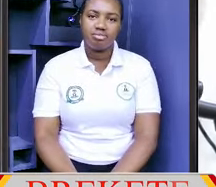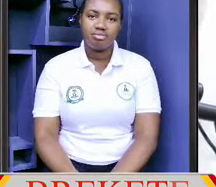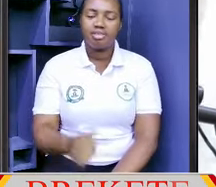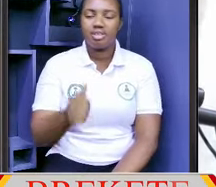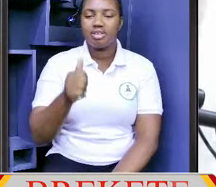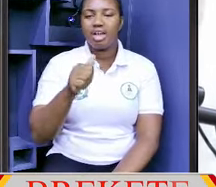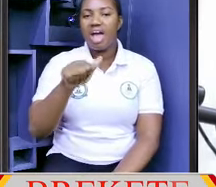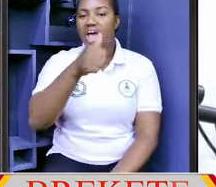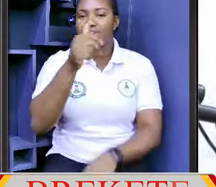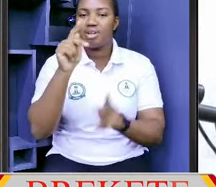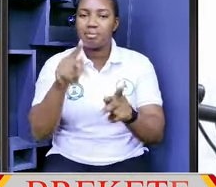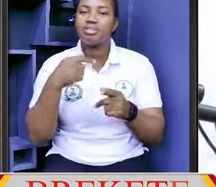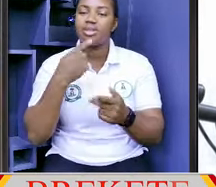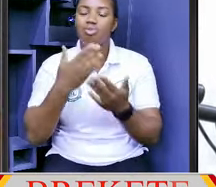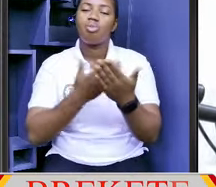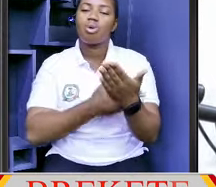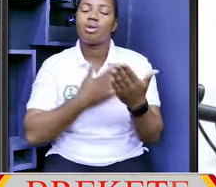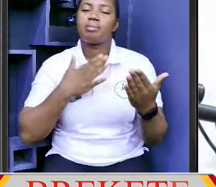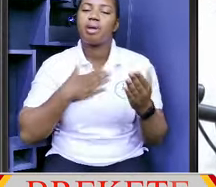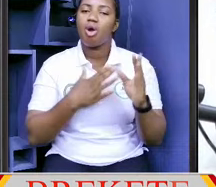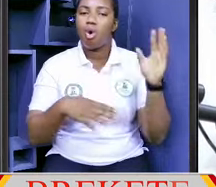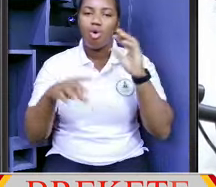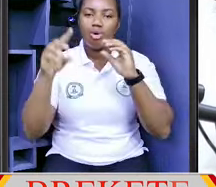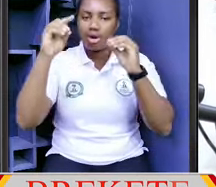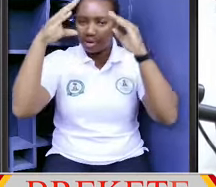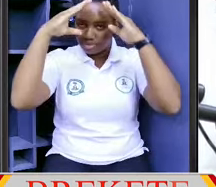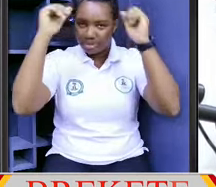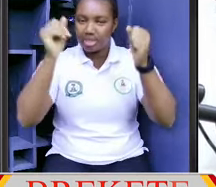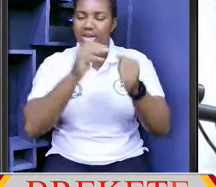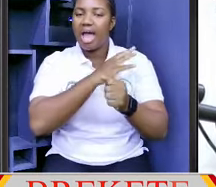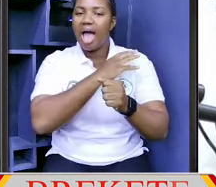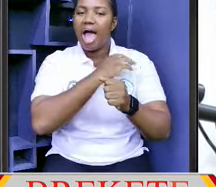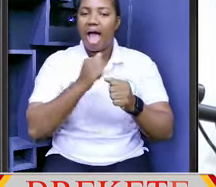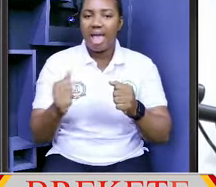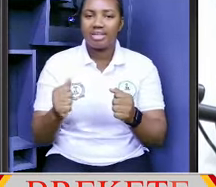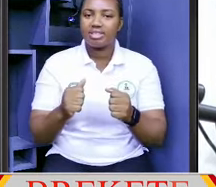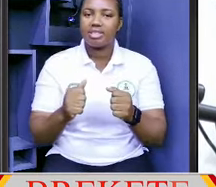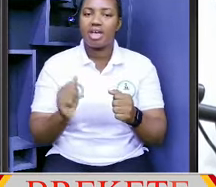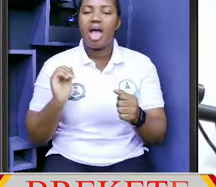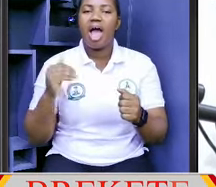Amina Abdulaziz, good morning, my honorary President Ahmed Issa and our amiable ambassador,